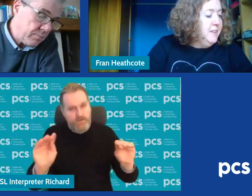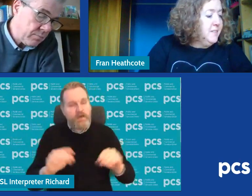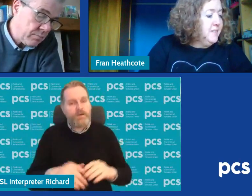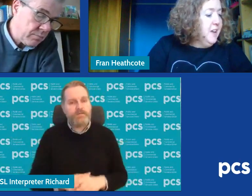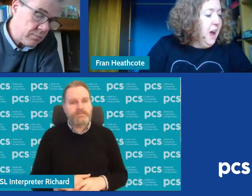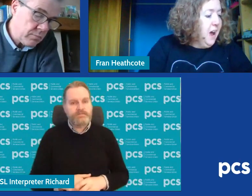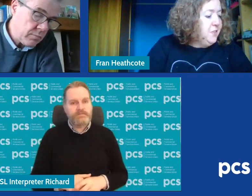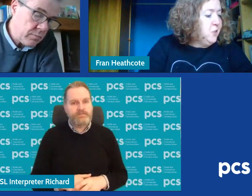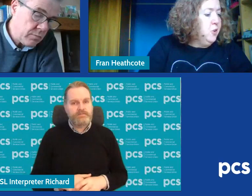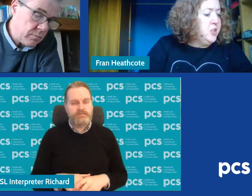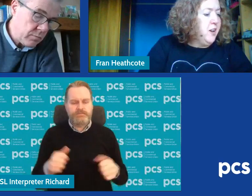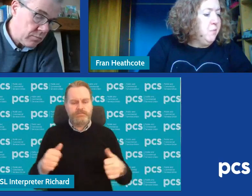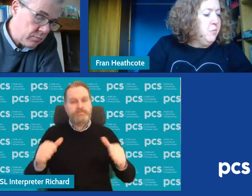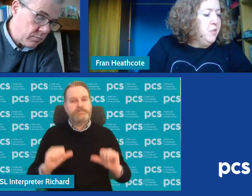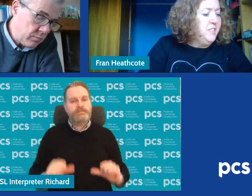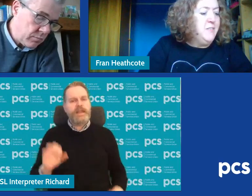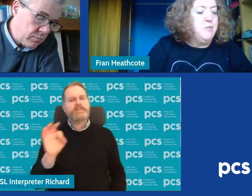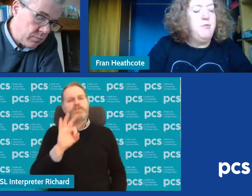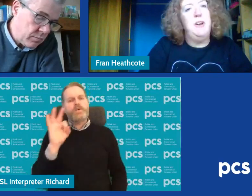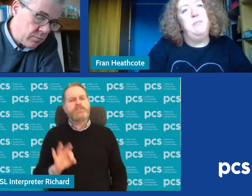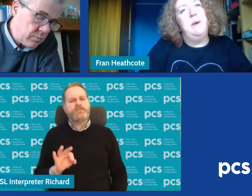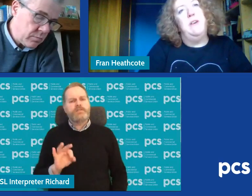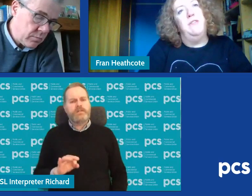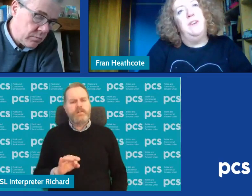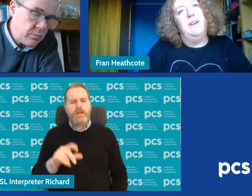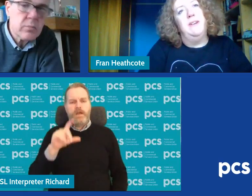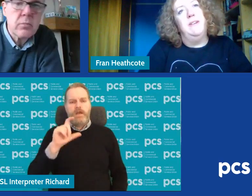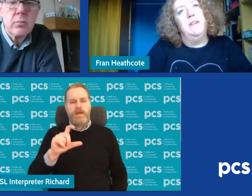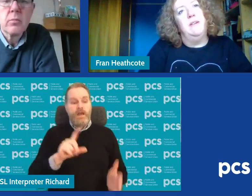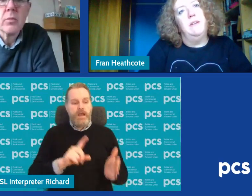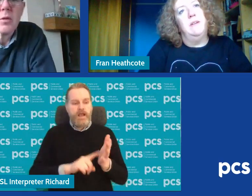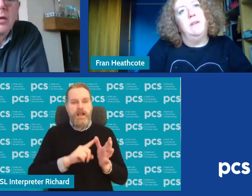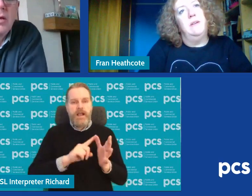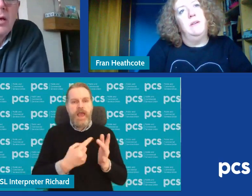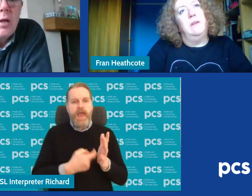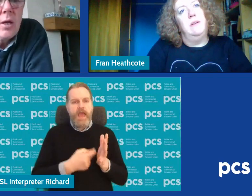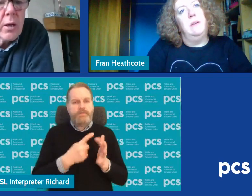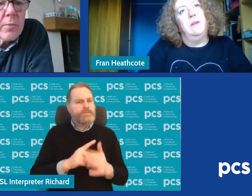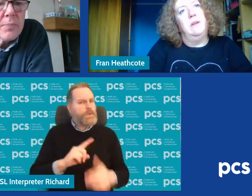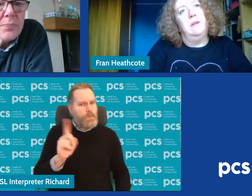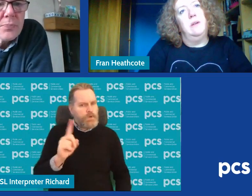Fleming asks, have Scottish Government received a revised pay offer yet?